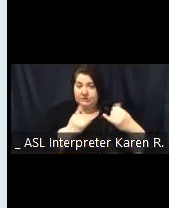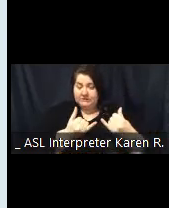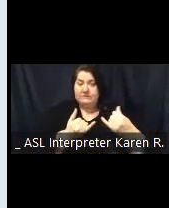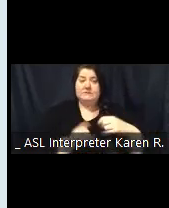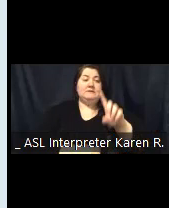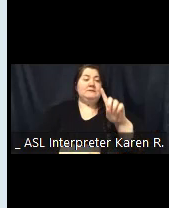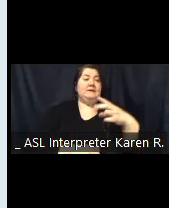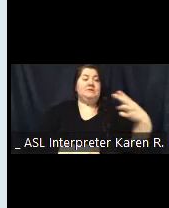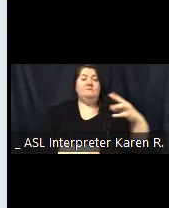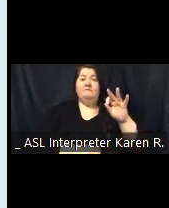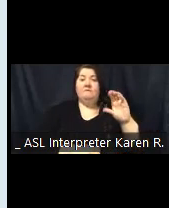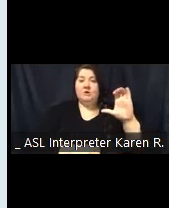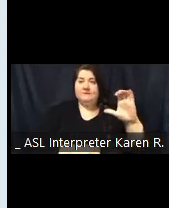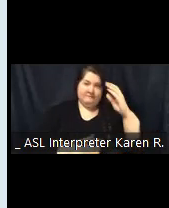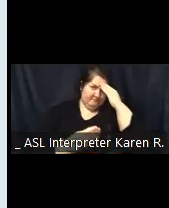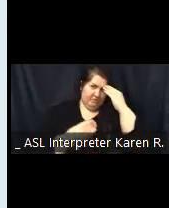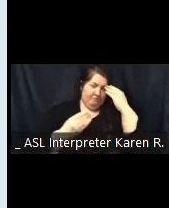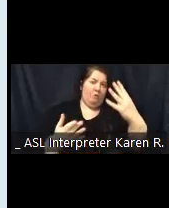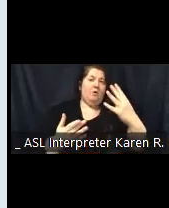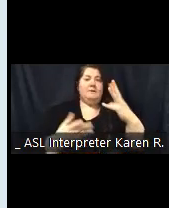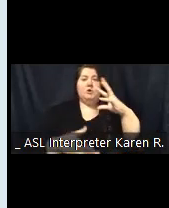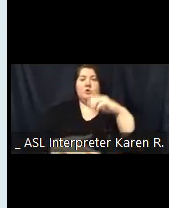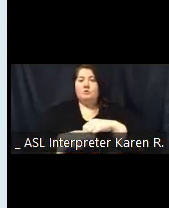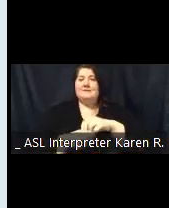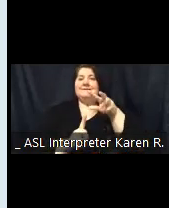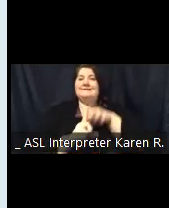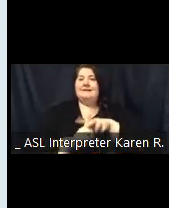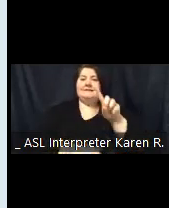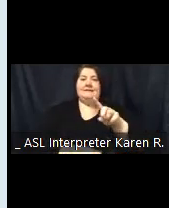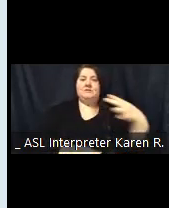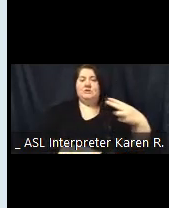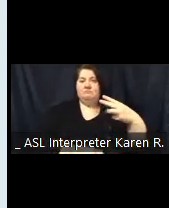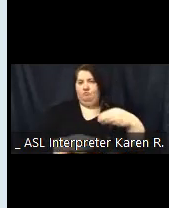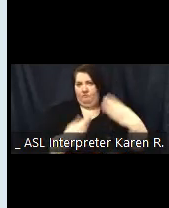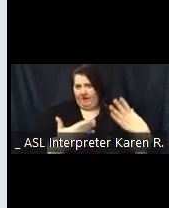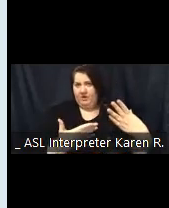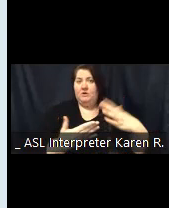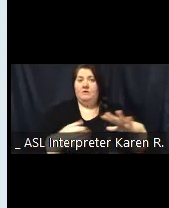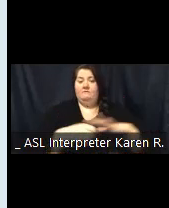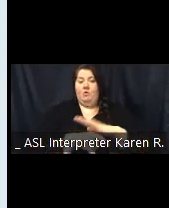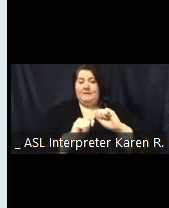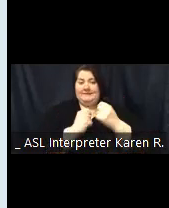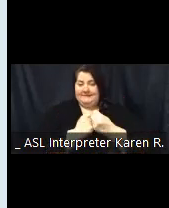DHH FRC informs and includes the assigned DHH provider as a full team member who is